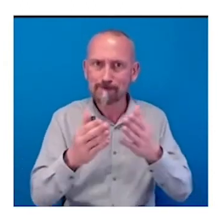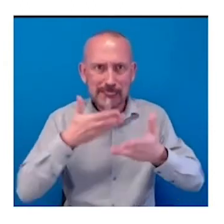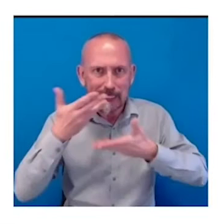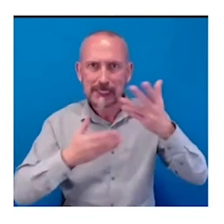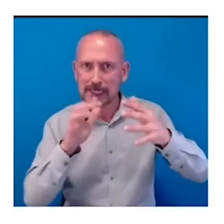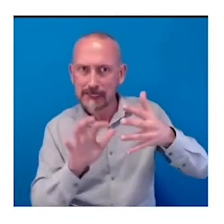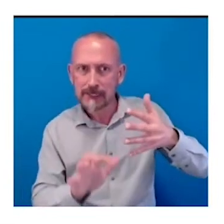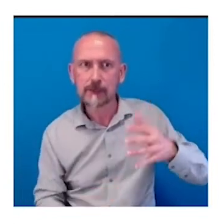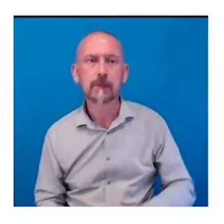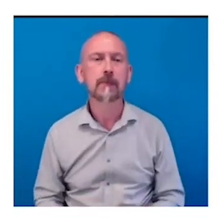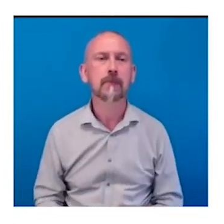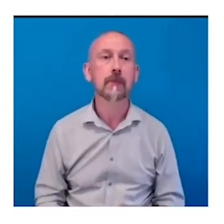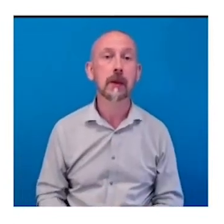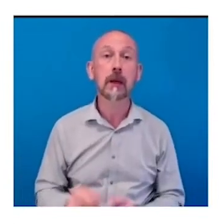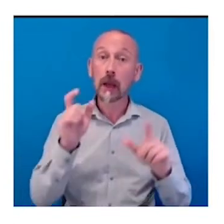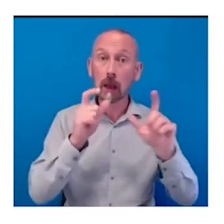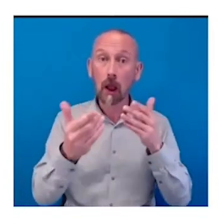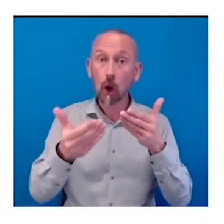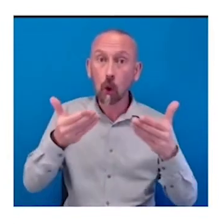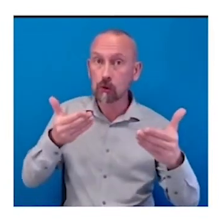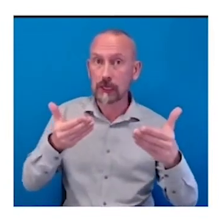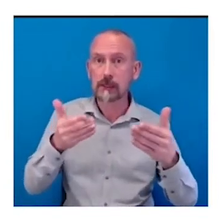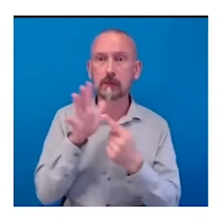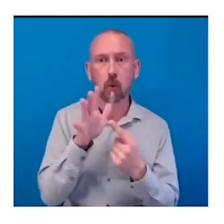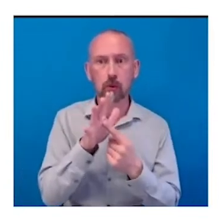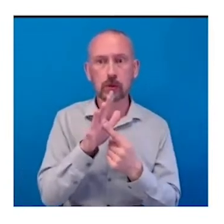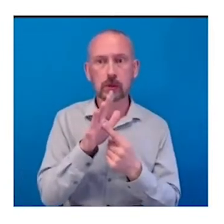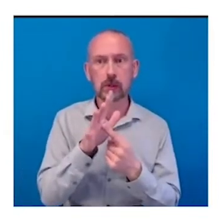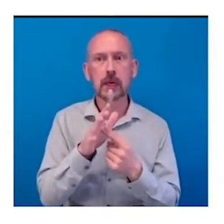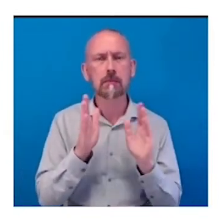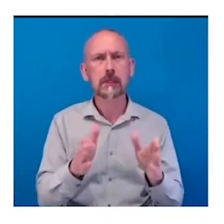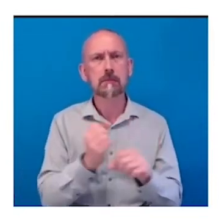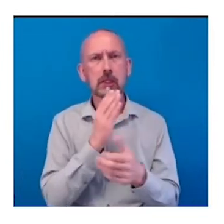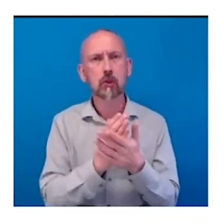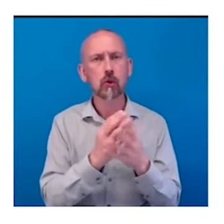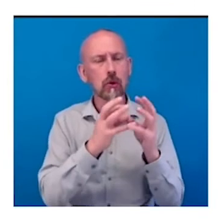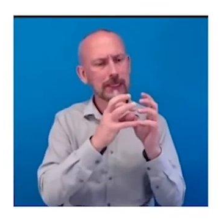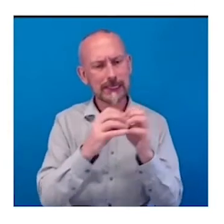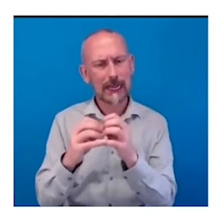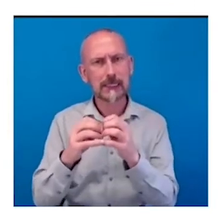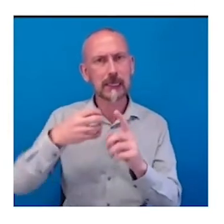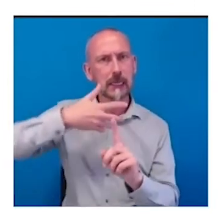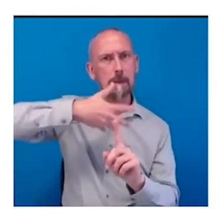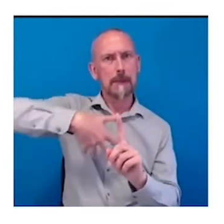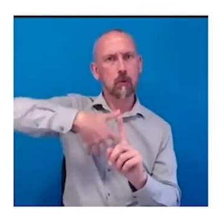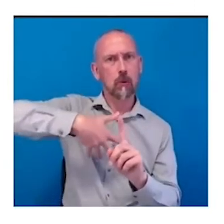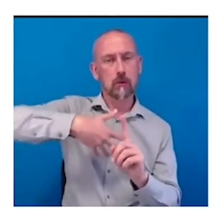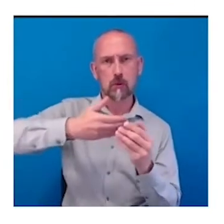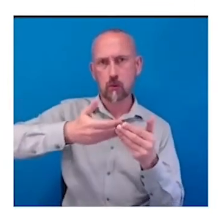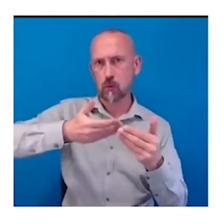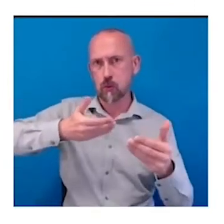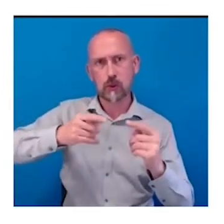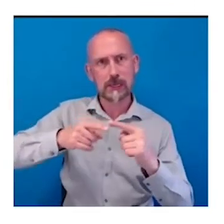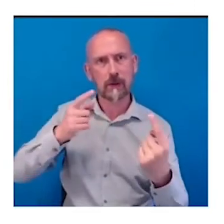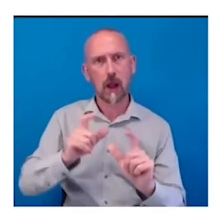It's essential that there's an appropriate contrast between the text and background. And in very general terms, lightly colored